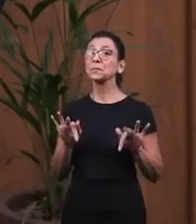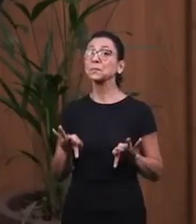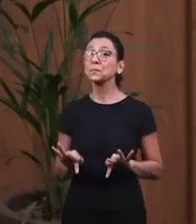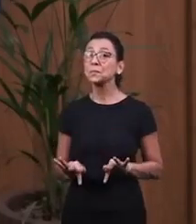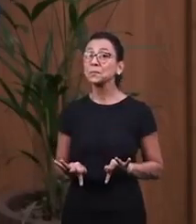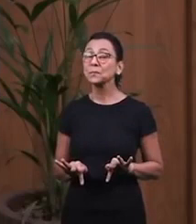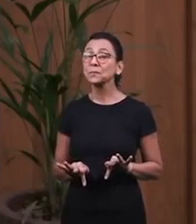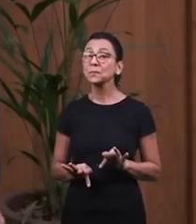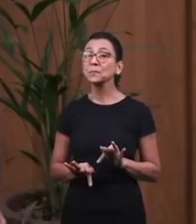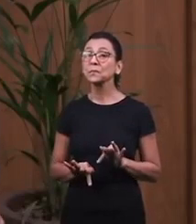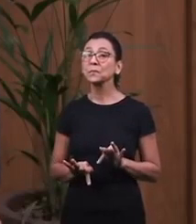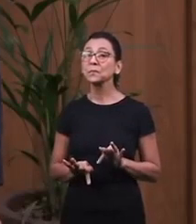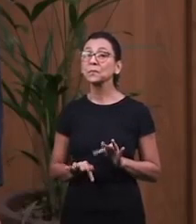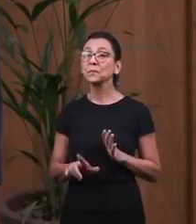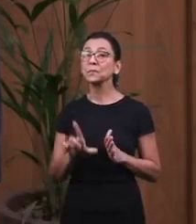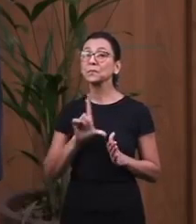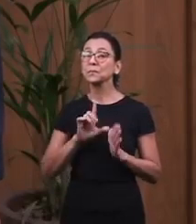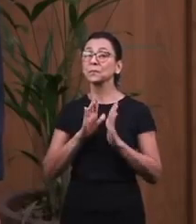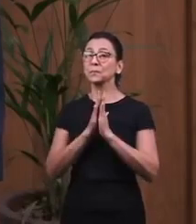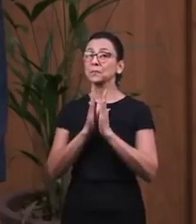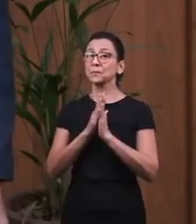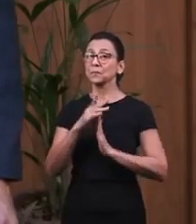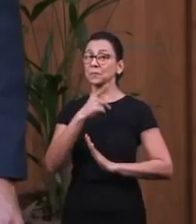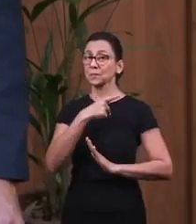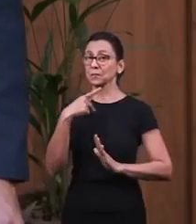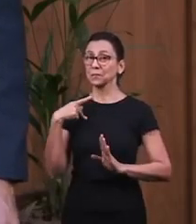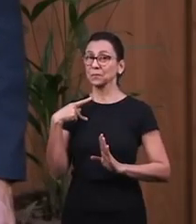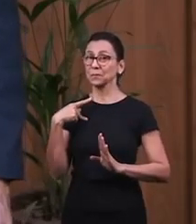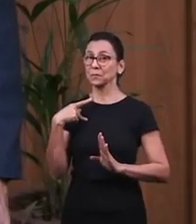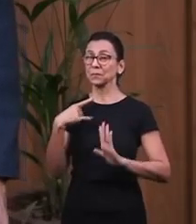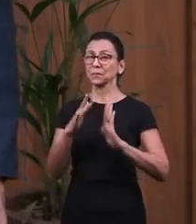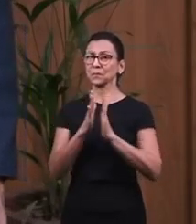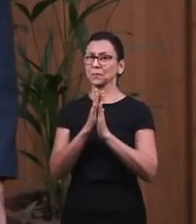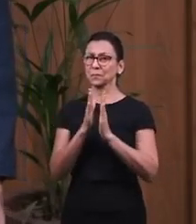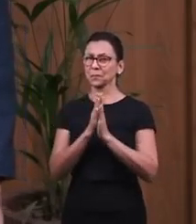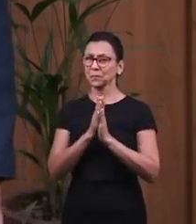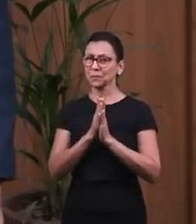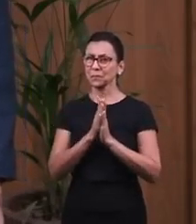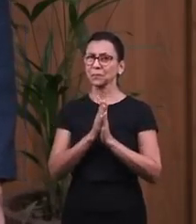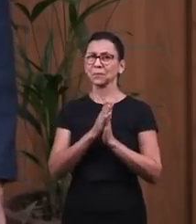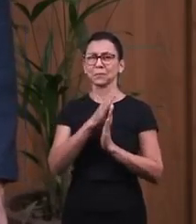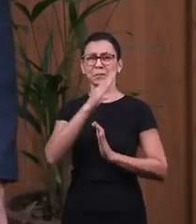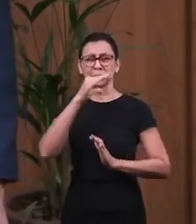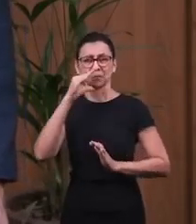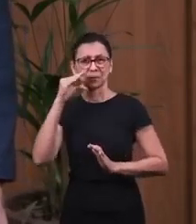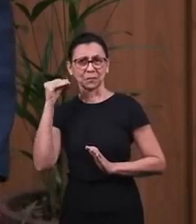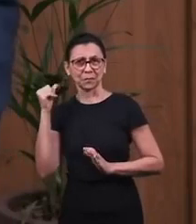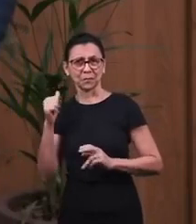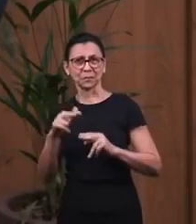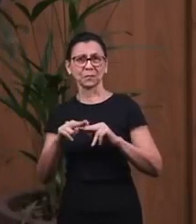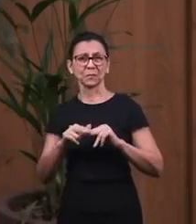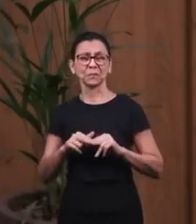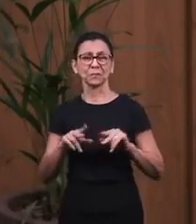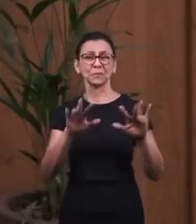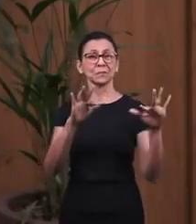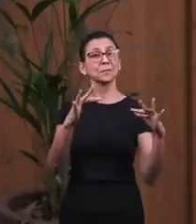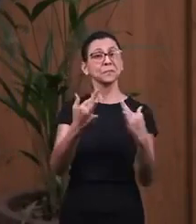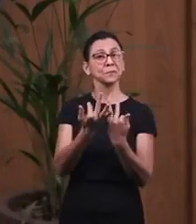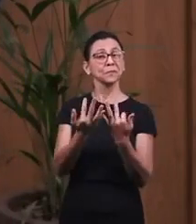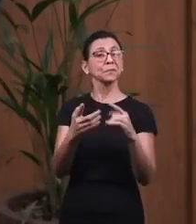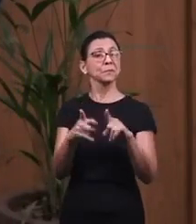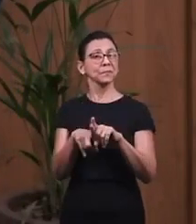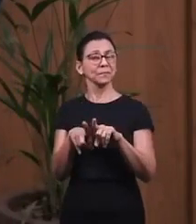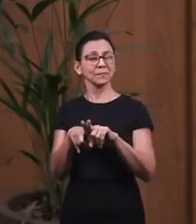praying. Pastor will be praying for all the adolescents and their families. And in this moment of